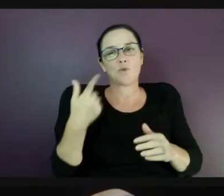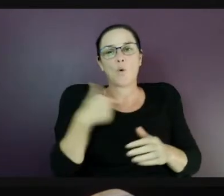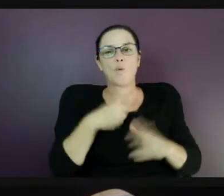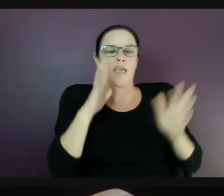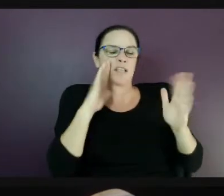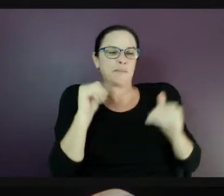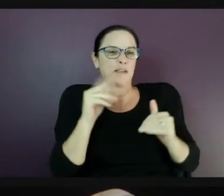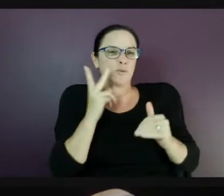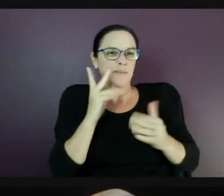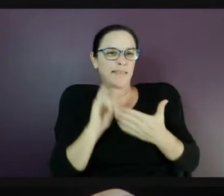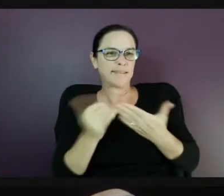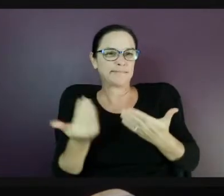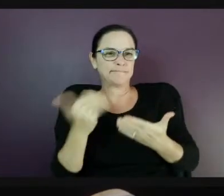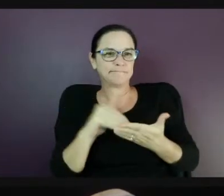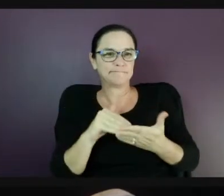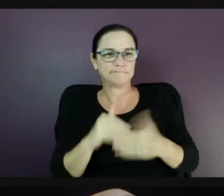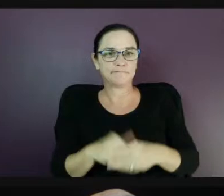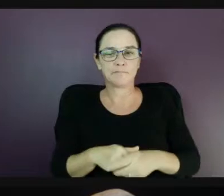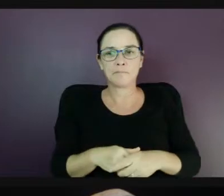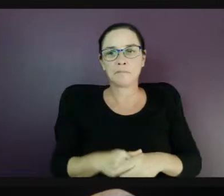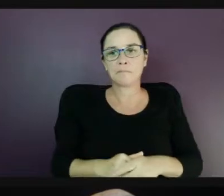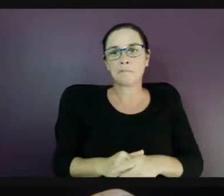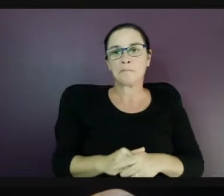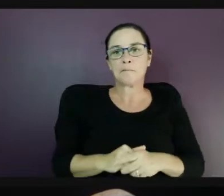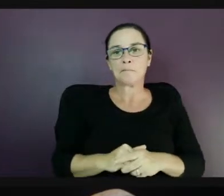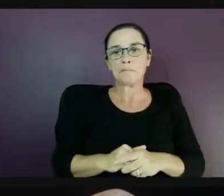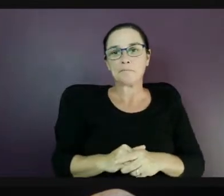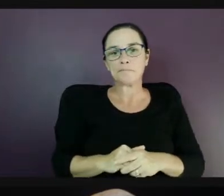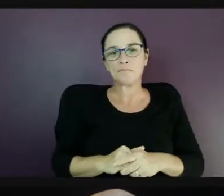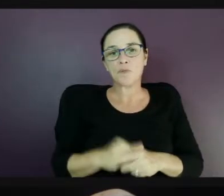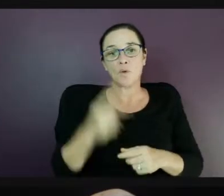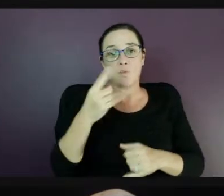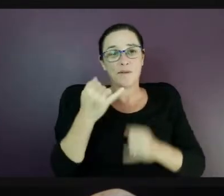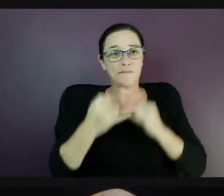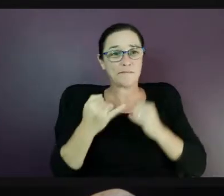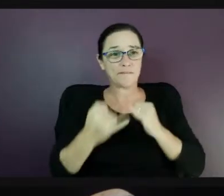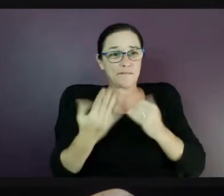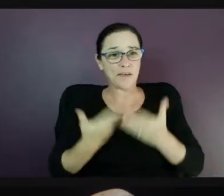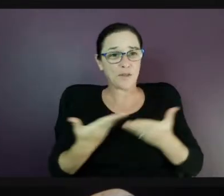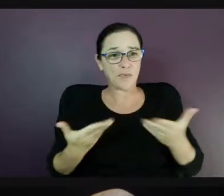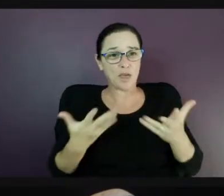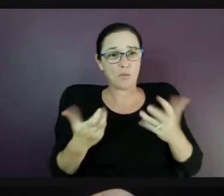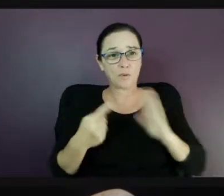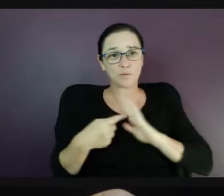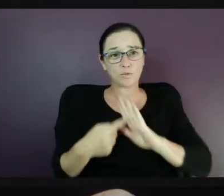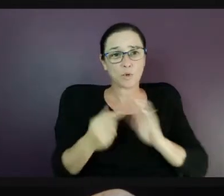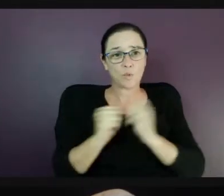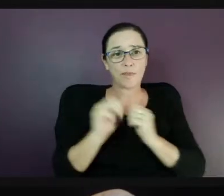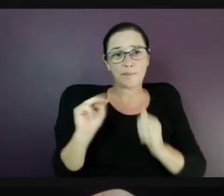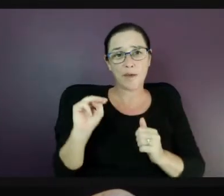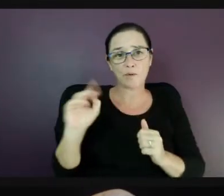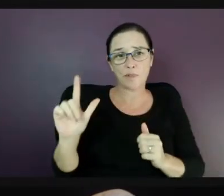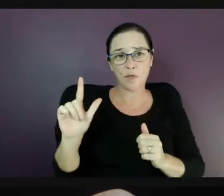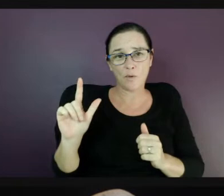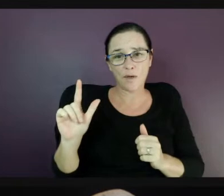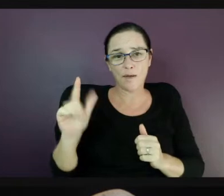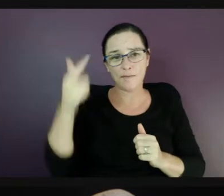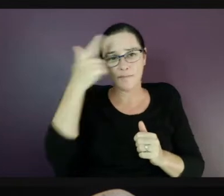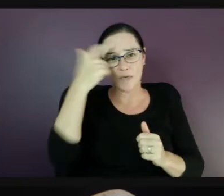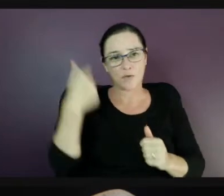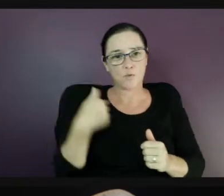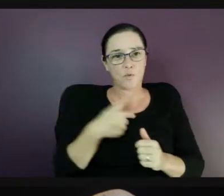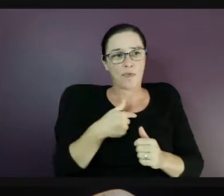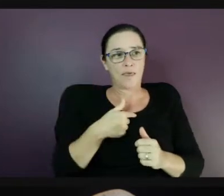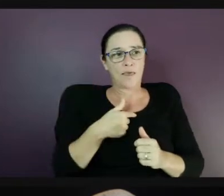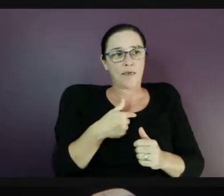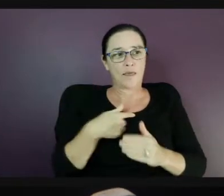GPS trend. That's really the earthquakes you're looking for out there. One final thing that I thought I would do here with Mauna Loa, because we have been